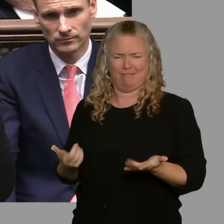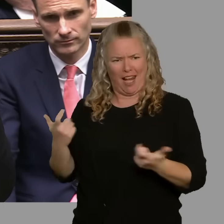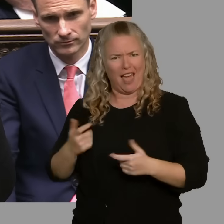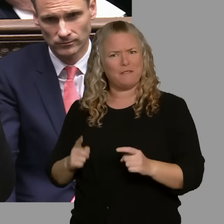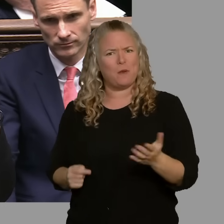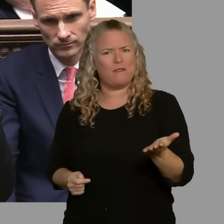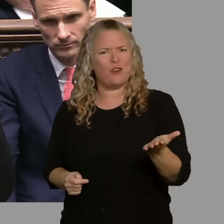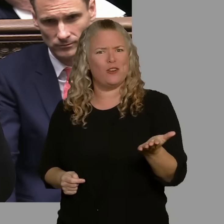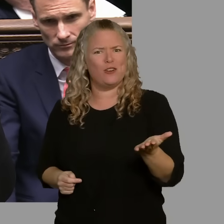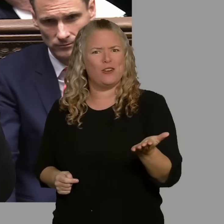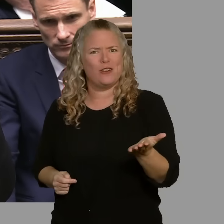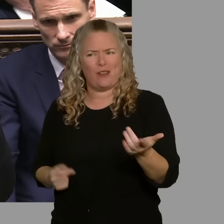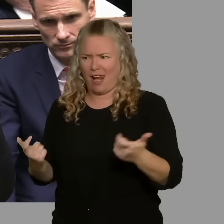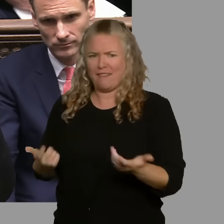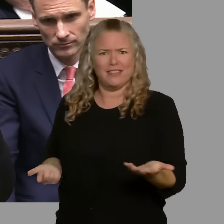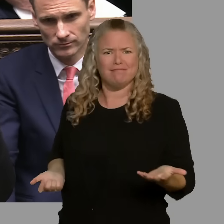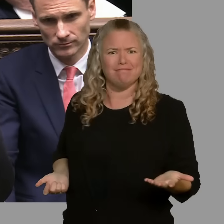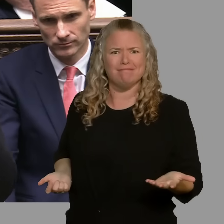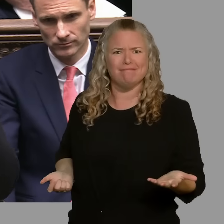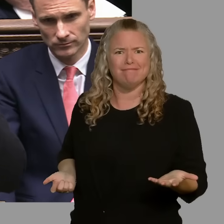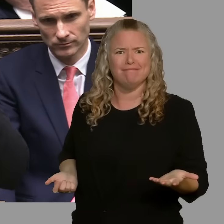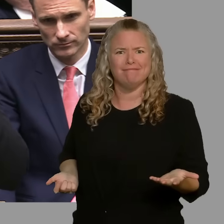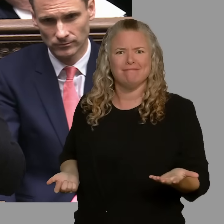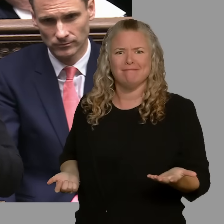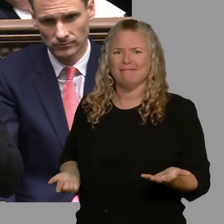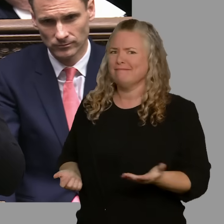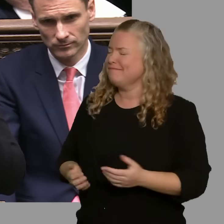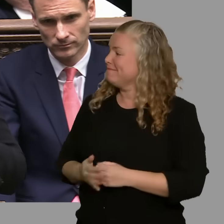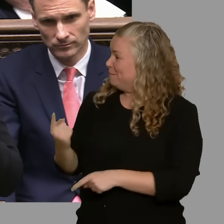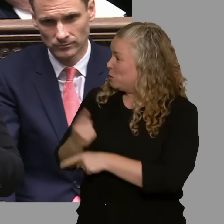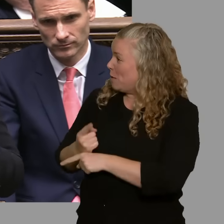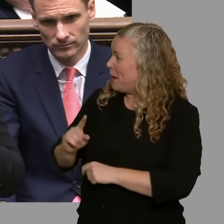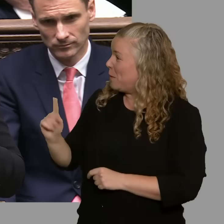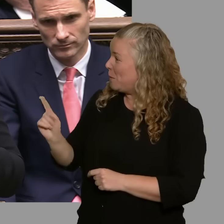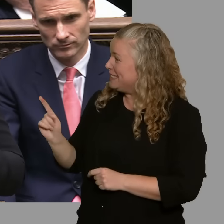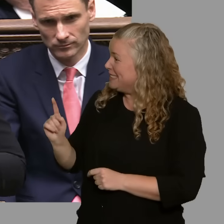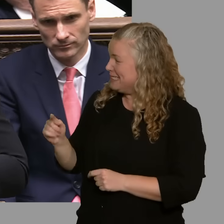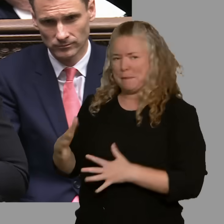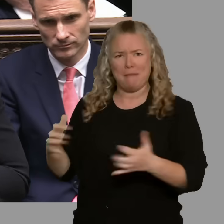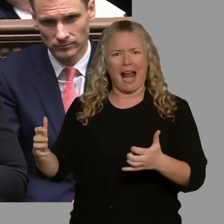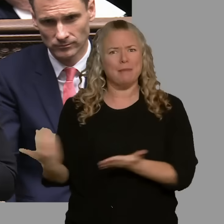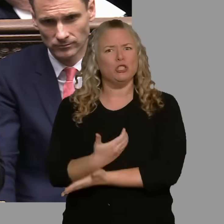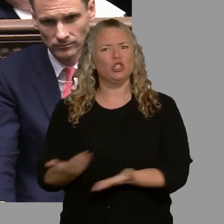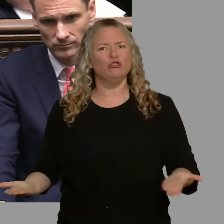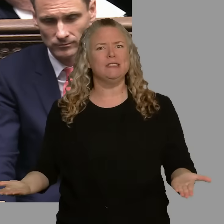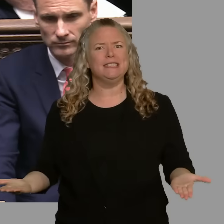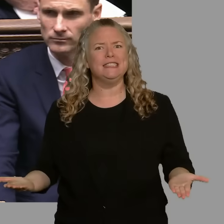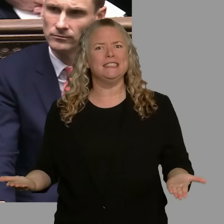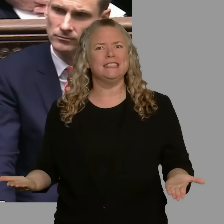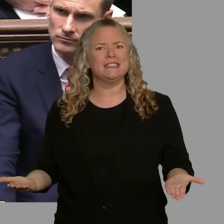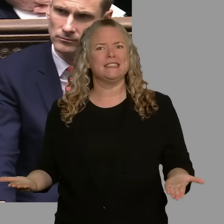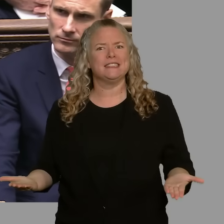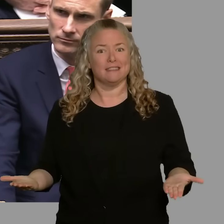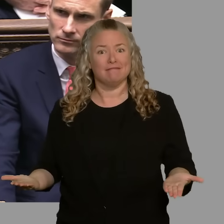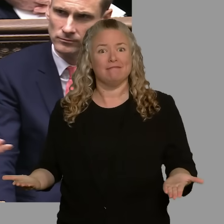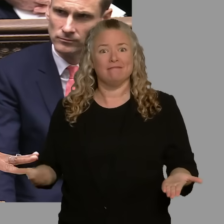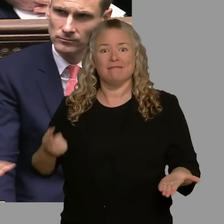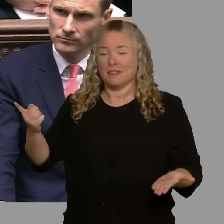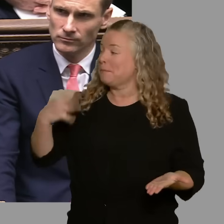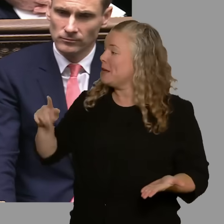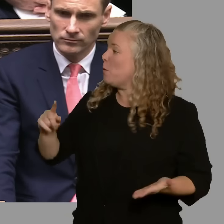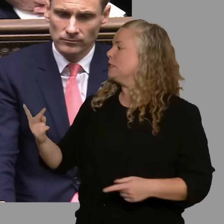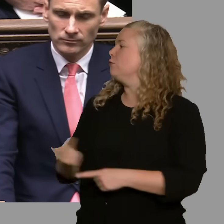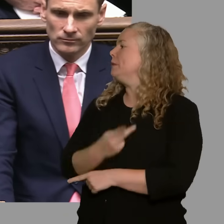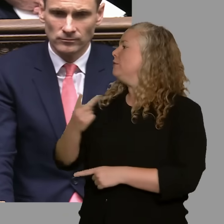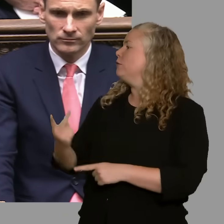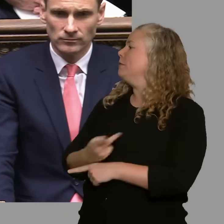repeat only more obfuscation. It is simply unbelievable. It is simply unbelievable that he is